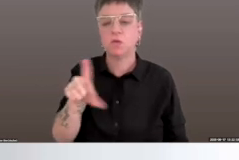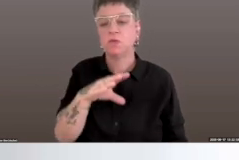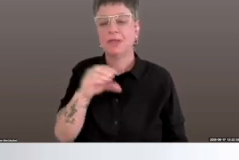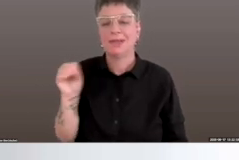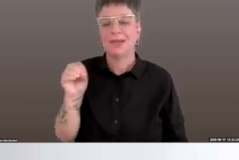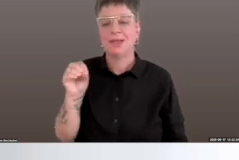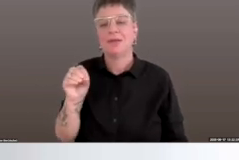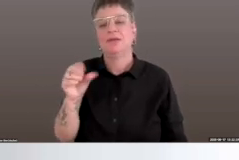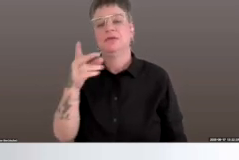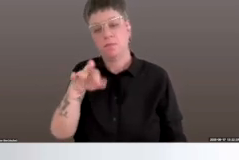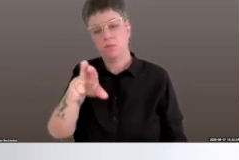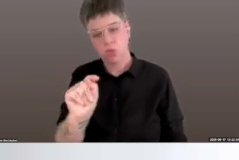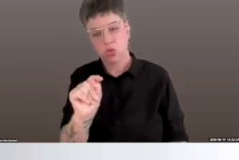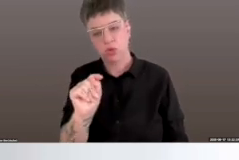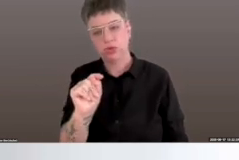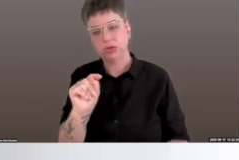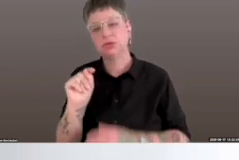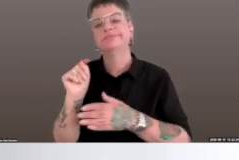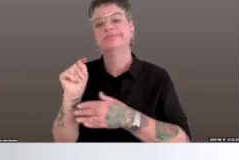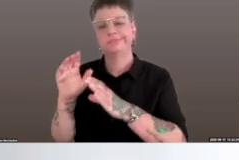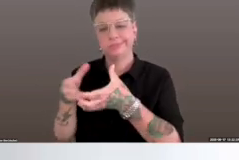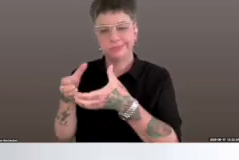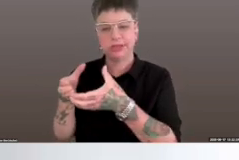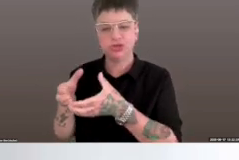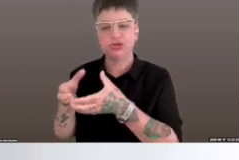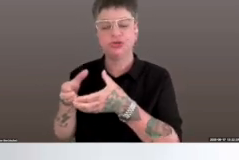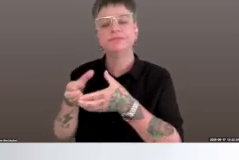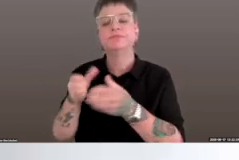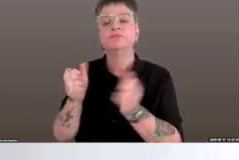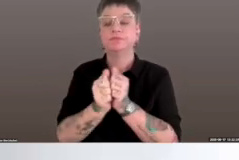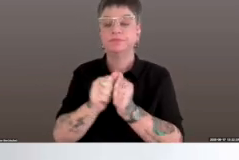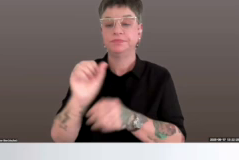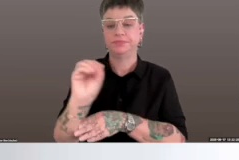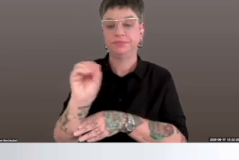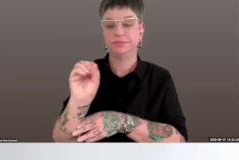sector, with a focus on zero-emission projects.